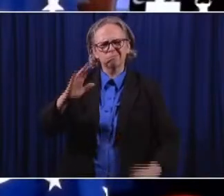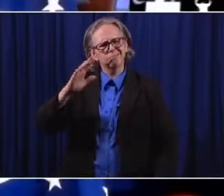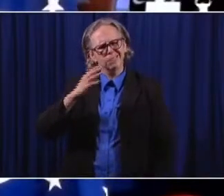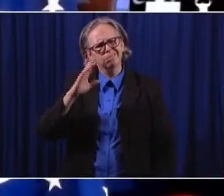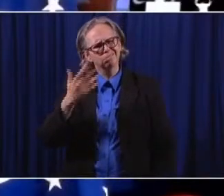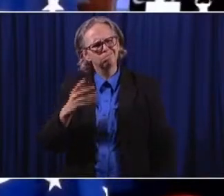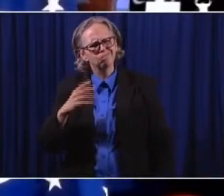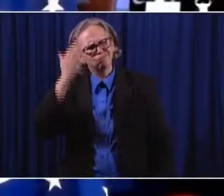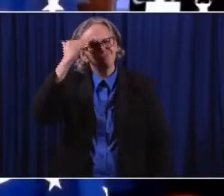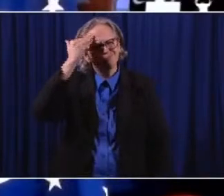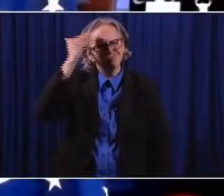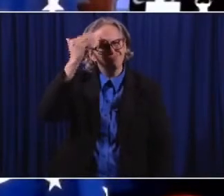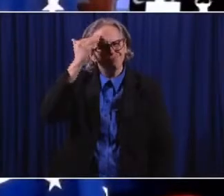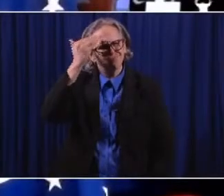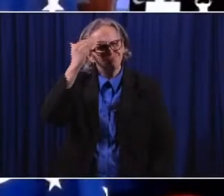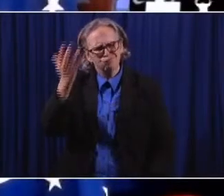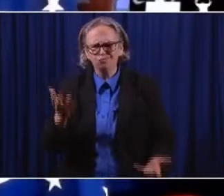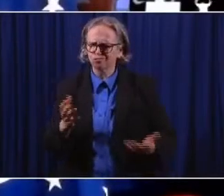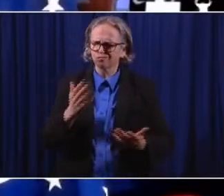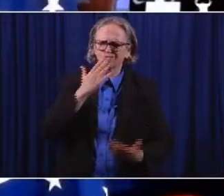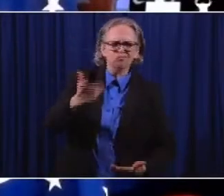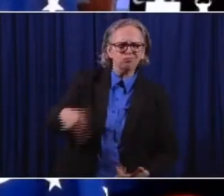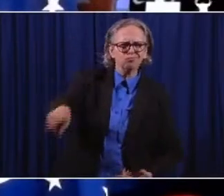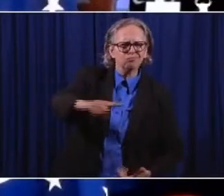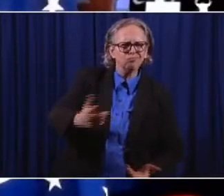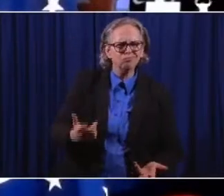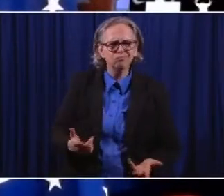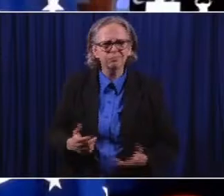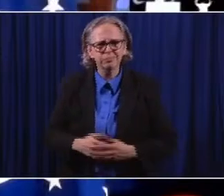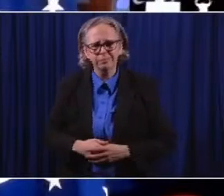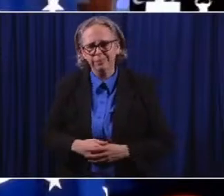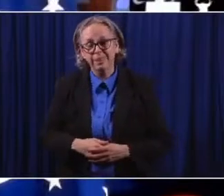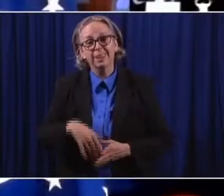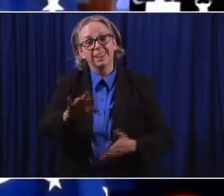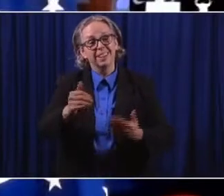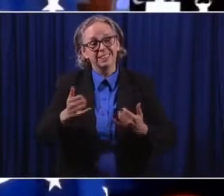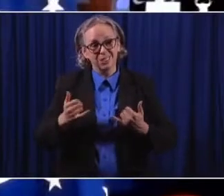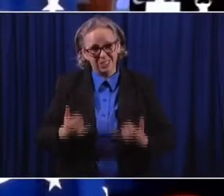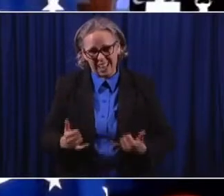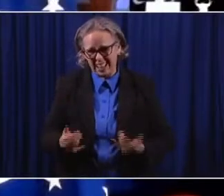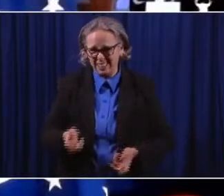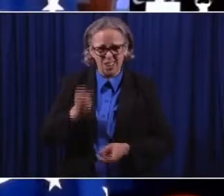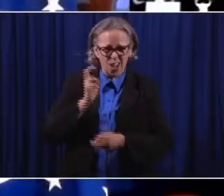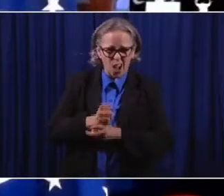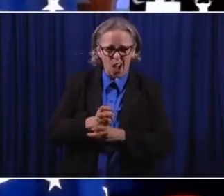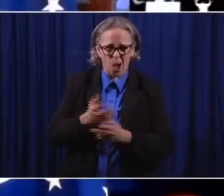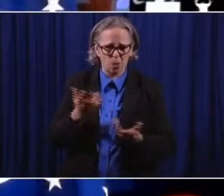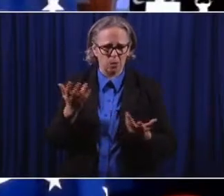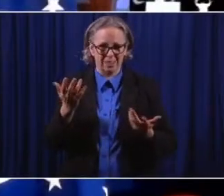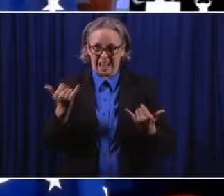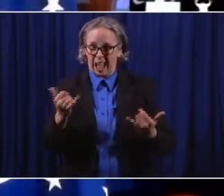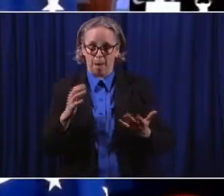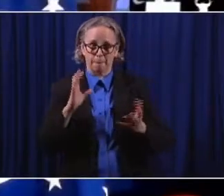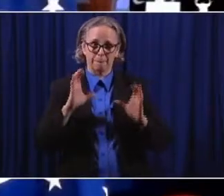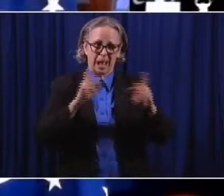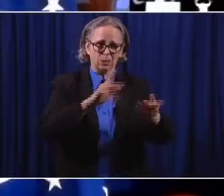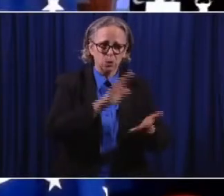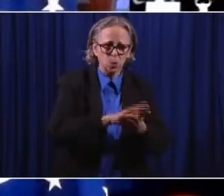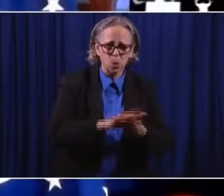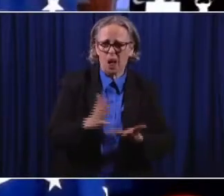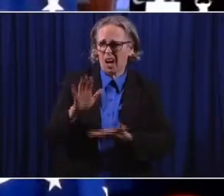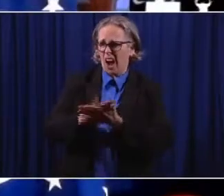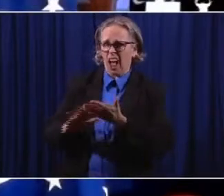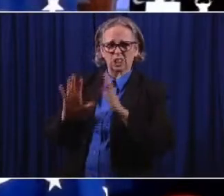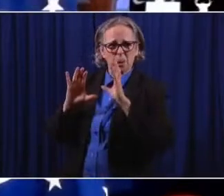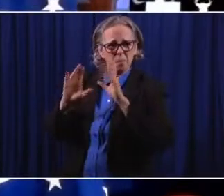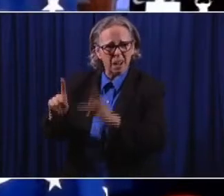around during this. And now we're seeing during a difficult time when schools went back, when colleges have gone back, when sports are going